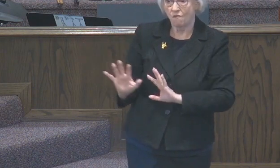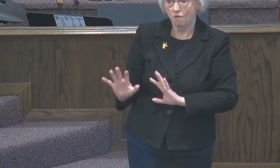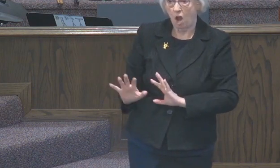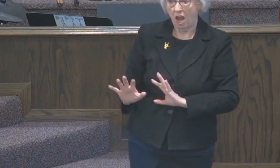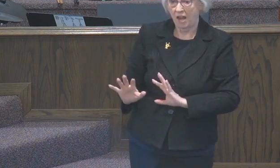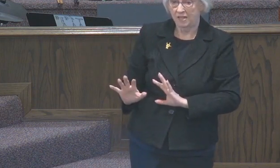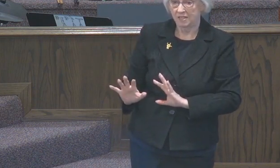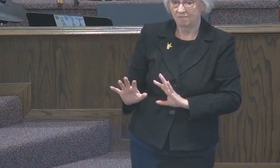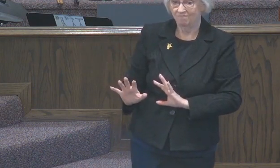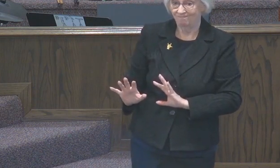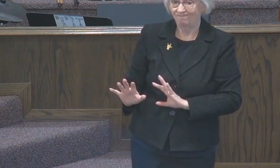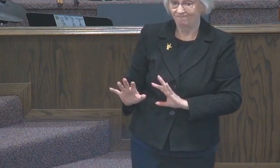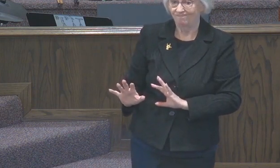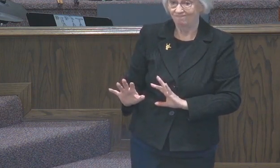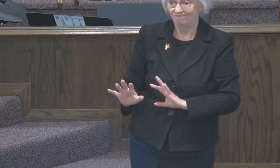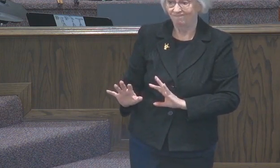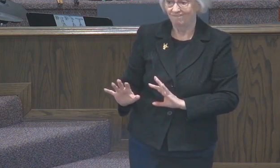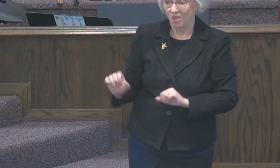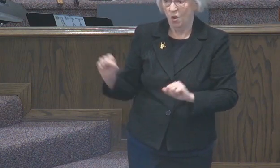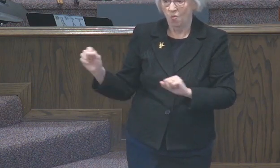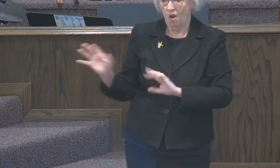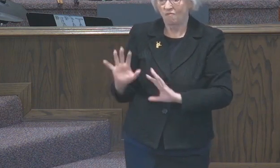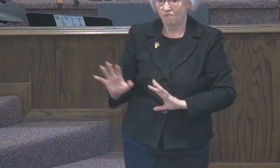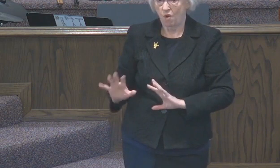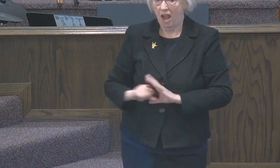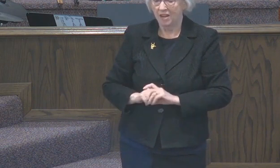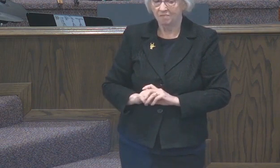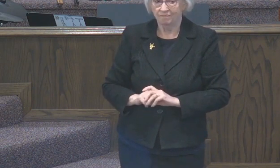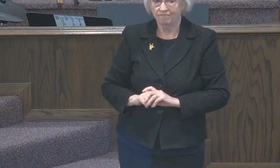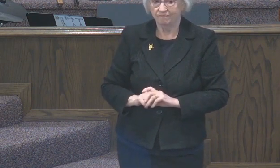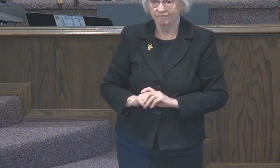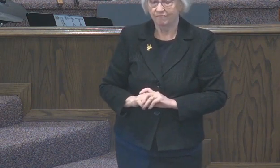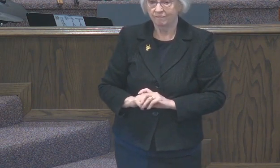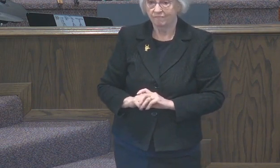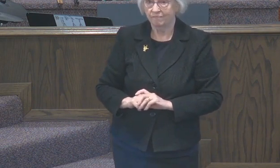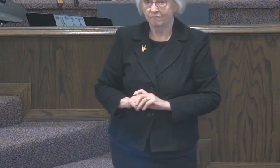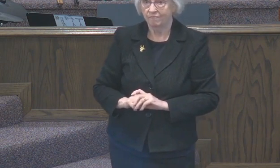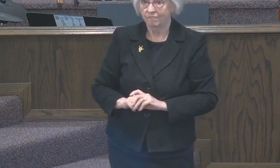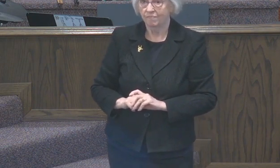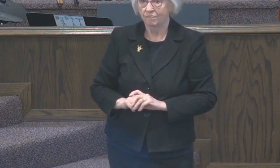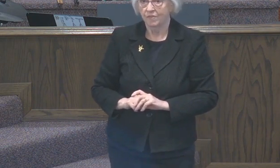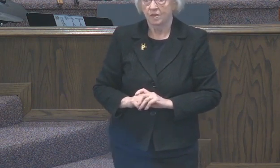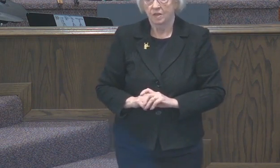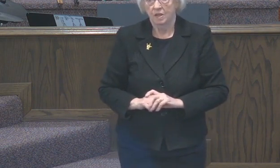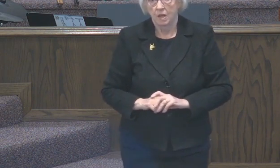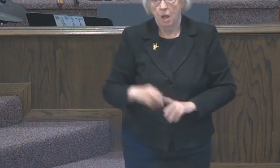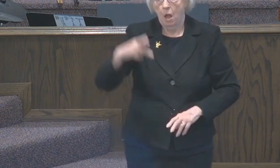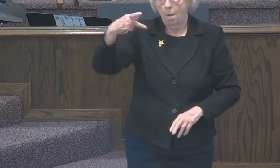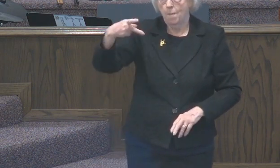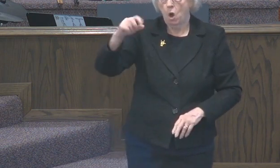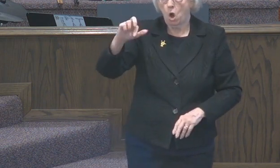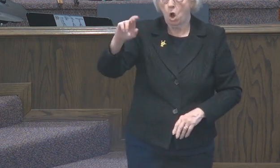And you ask, and you seek, and you knock. And we must be persistent in our prayers.